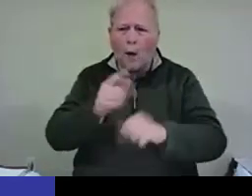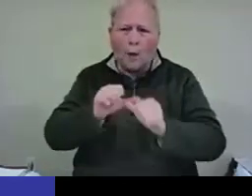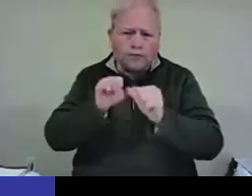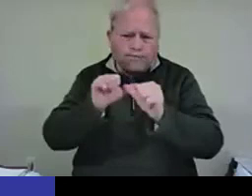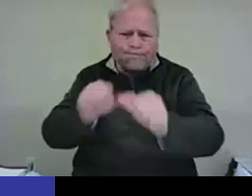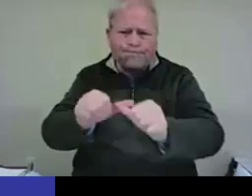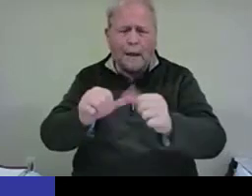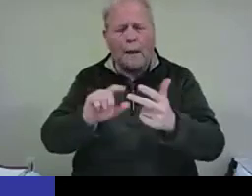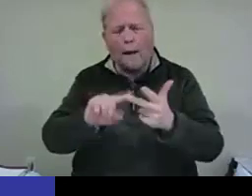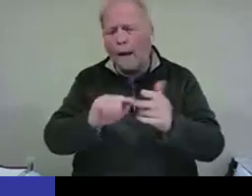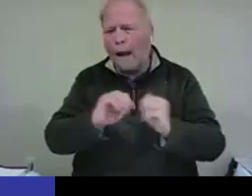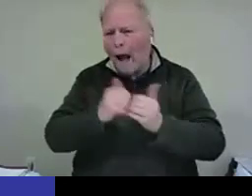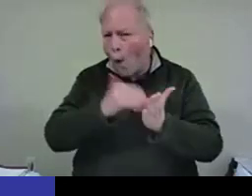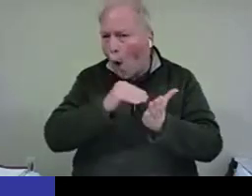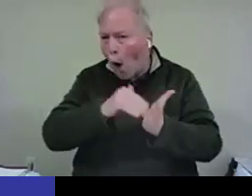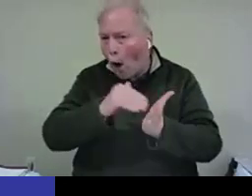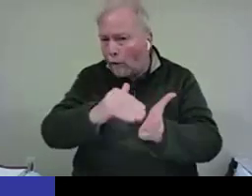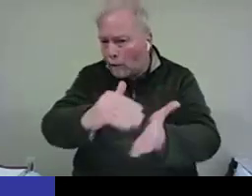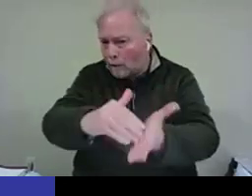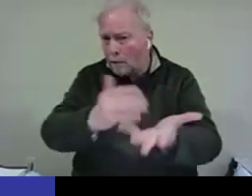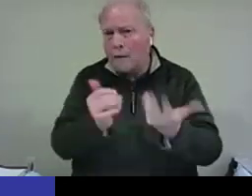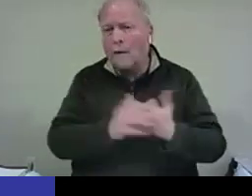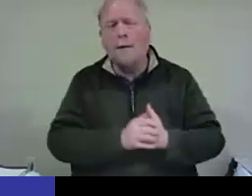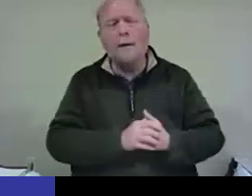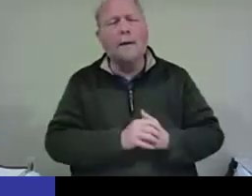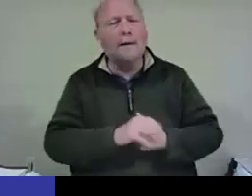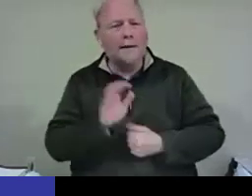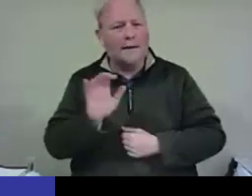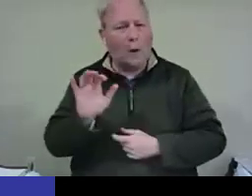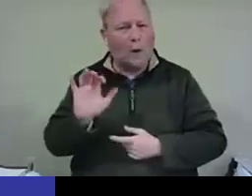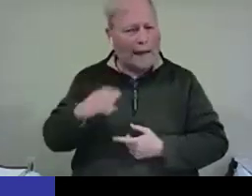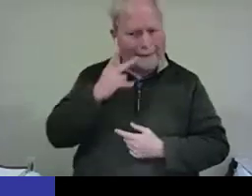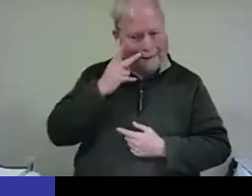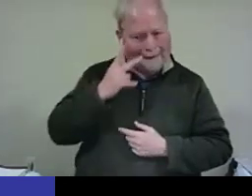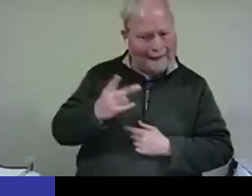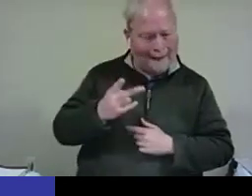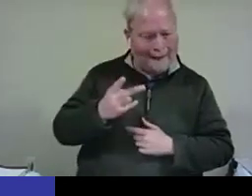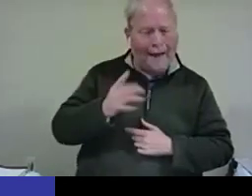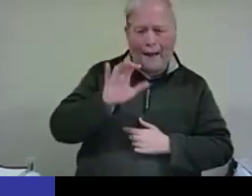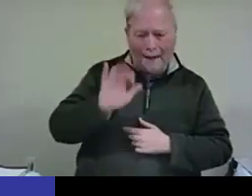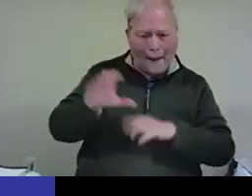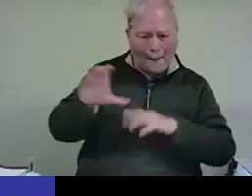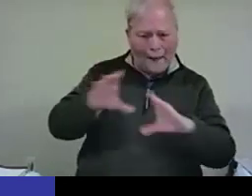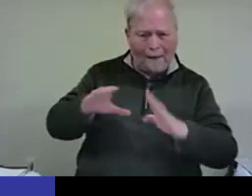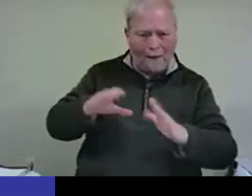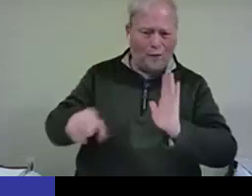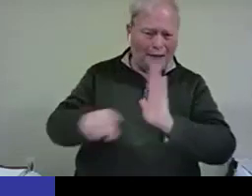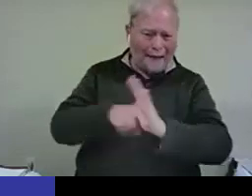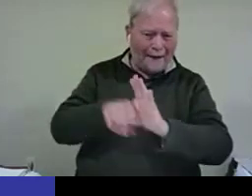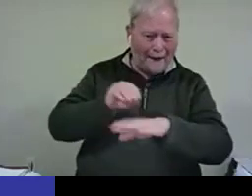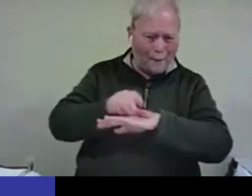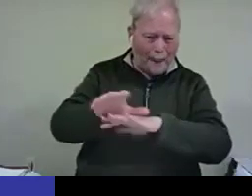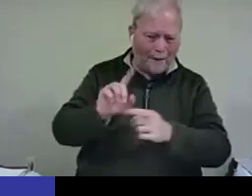child's educational performance and is appropriate to the context of the environment.